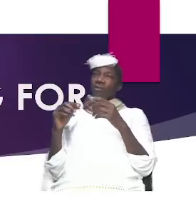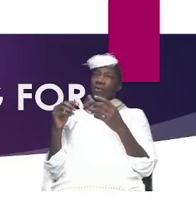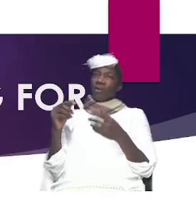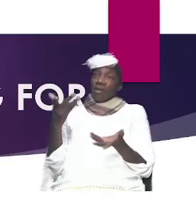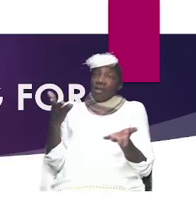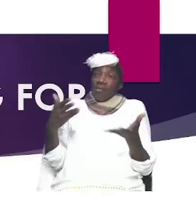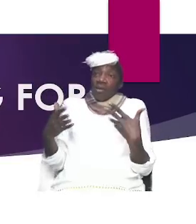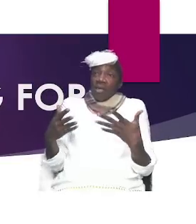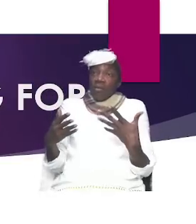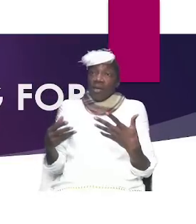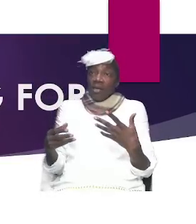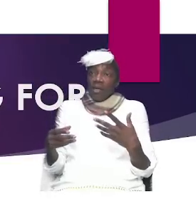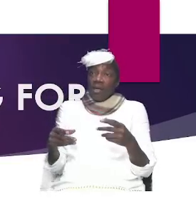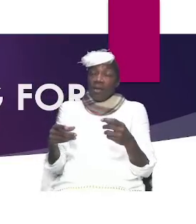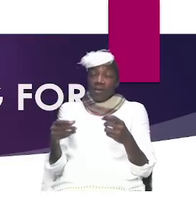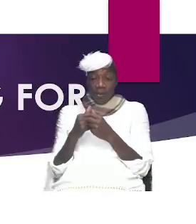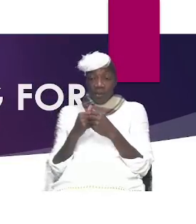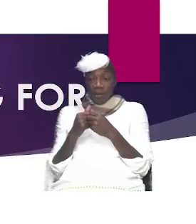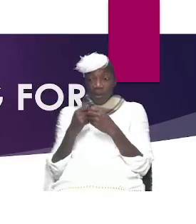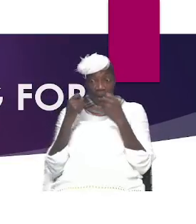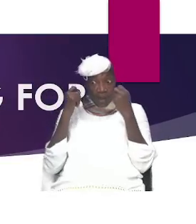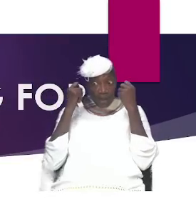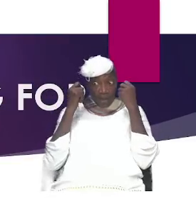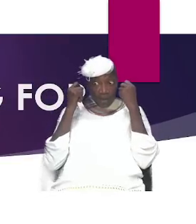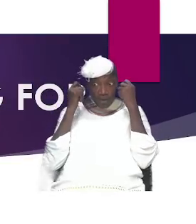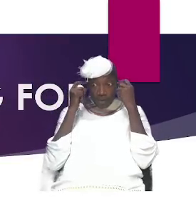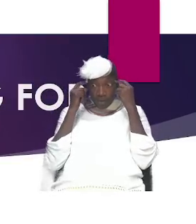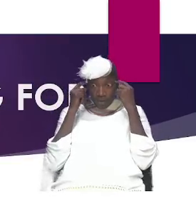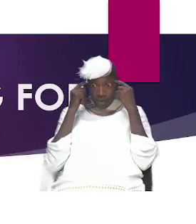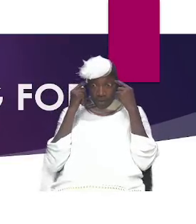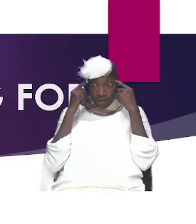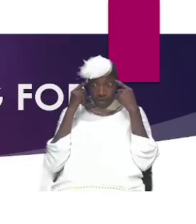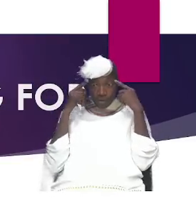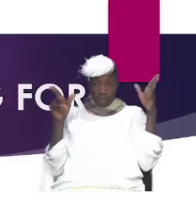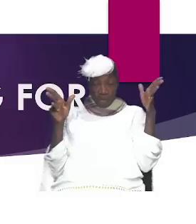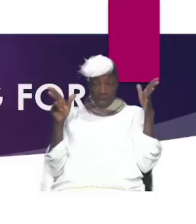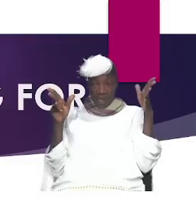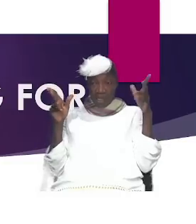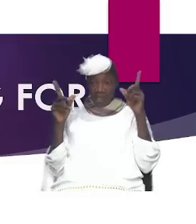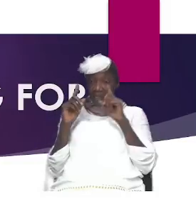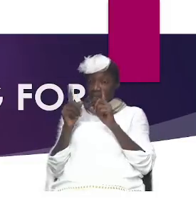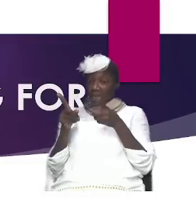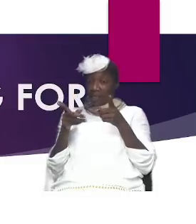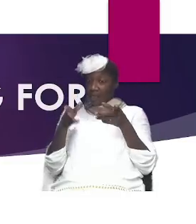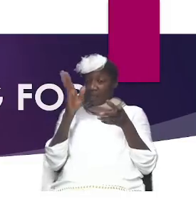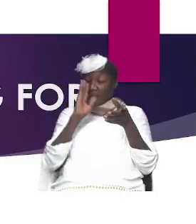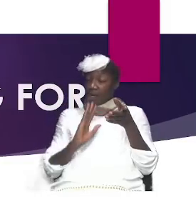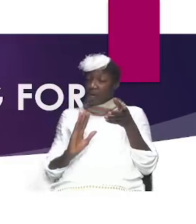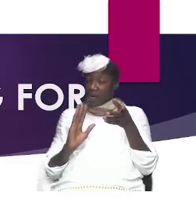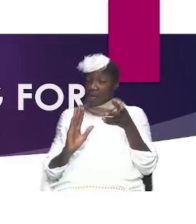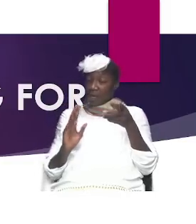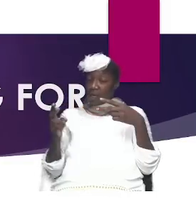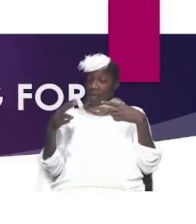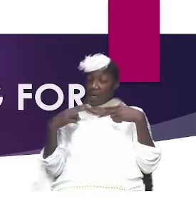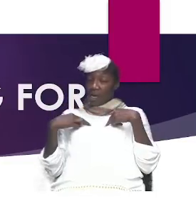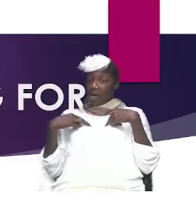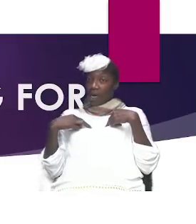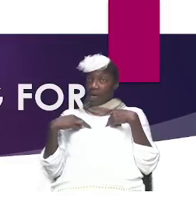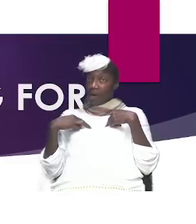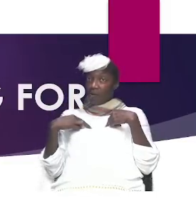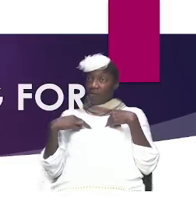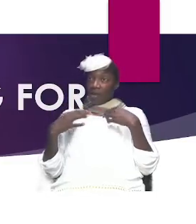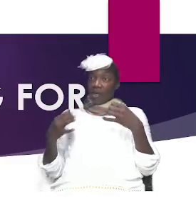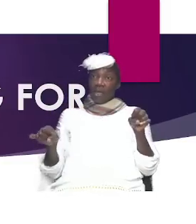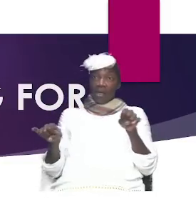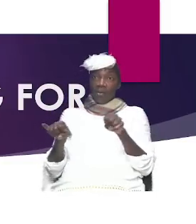Lord has for us. But it is important for us to recognize and to understand and to know